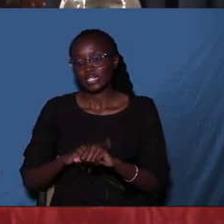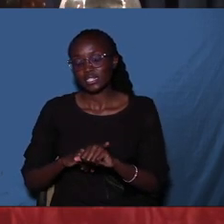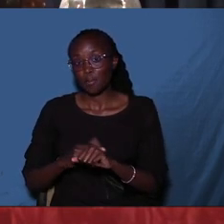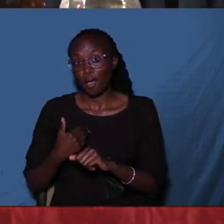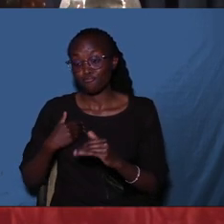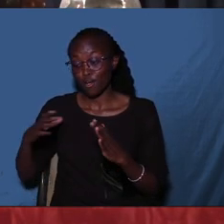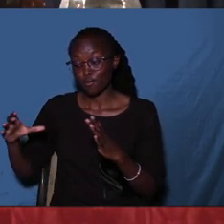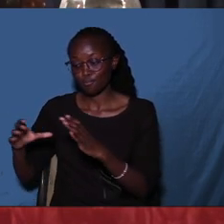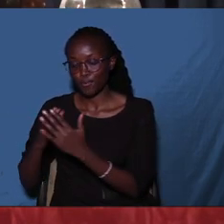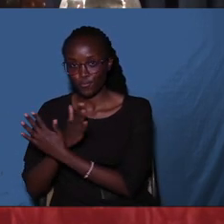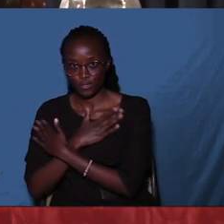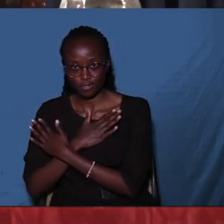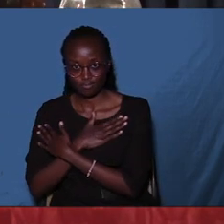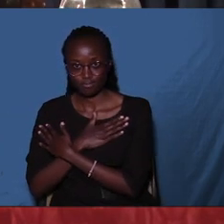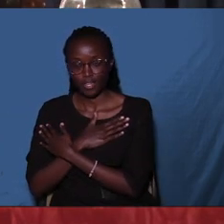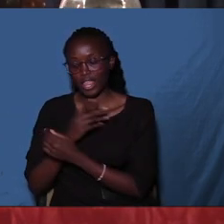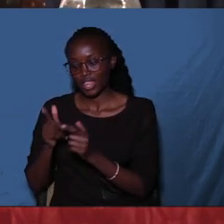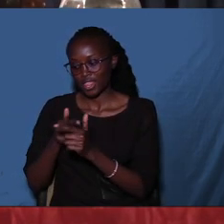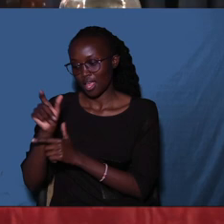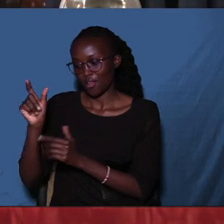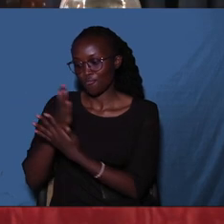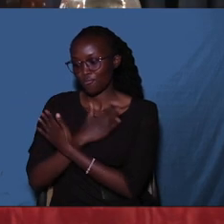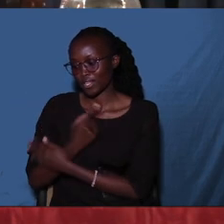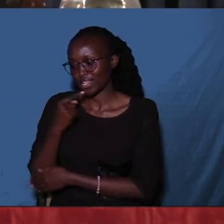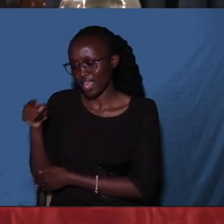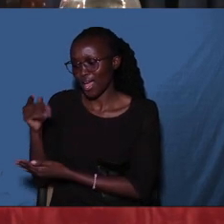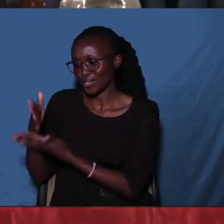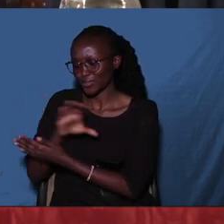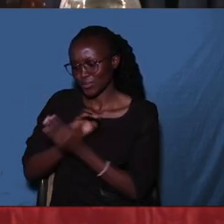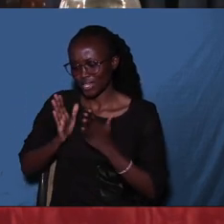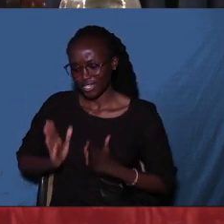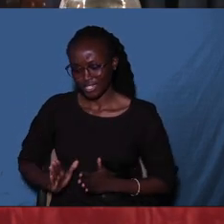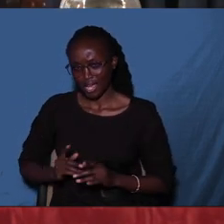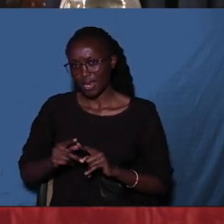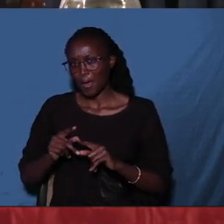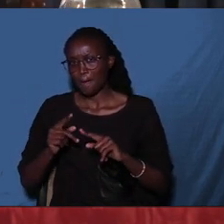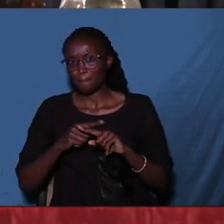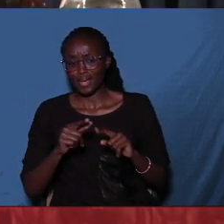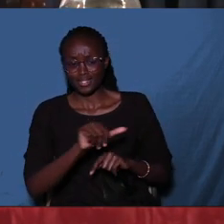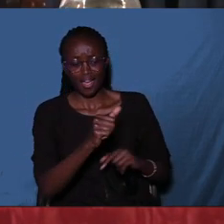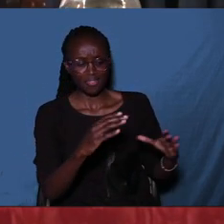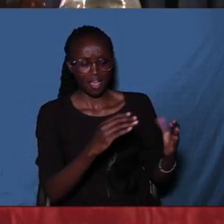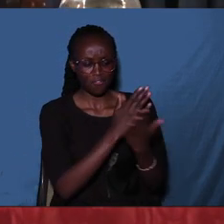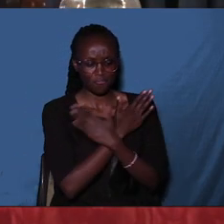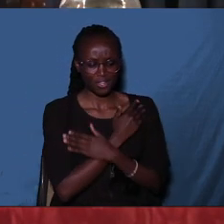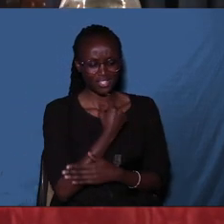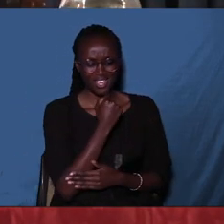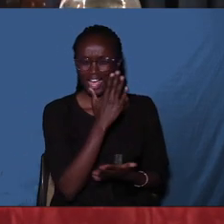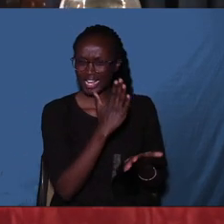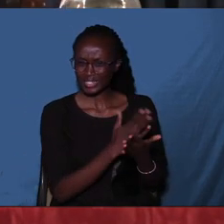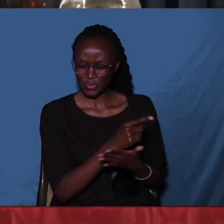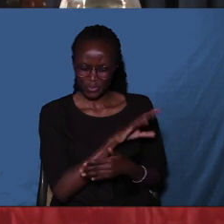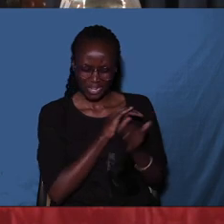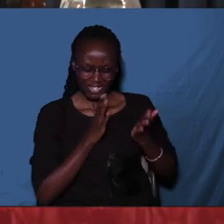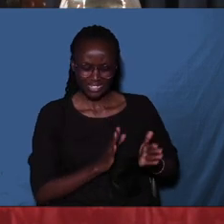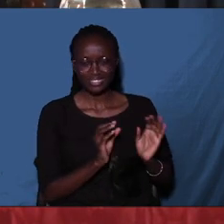the people here will know he is born again. In other words, I'm looking at duplicity. Duplicity as